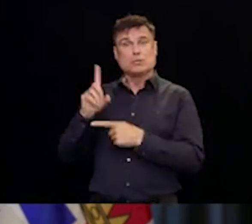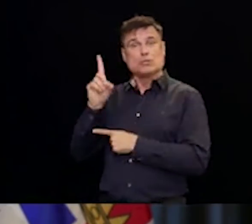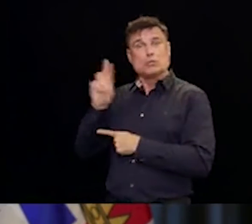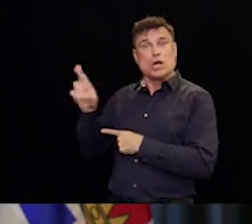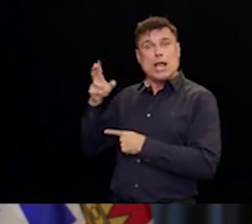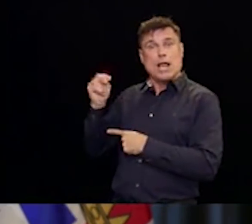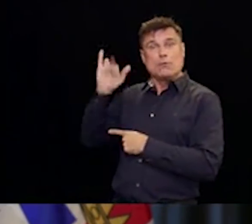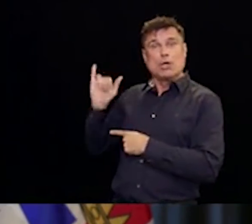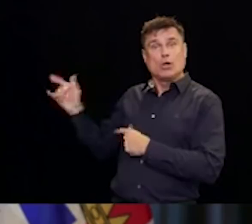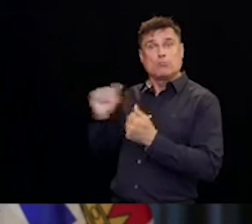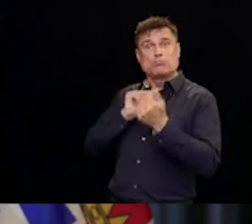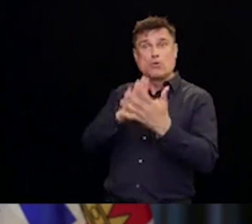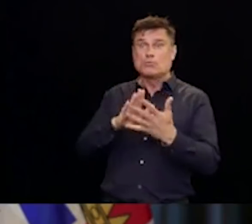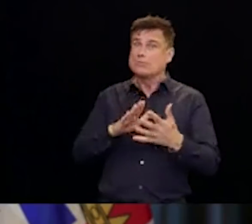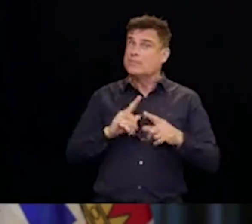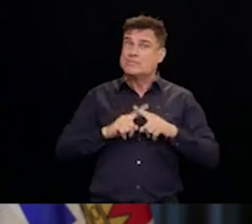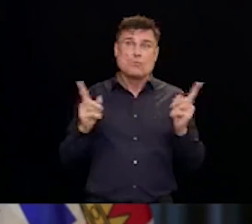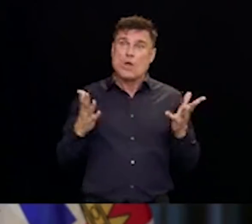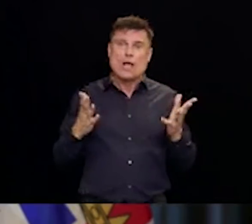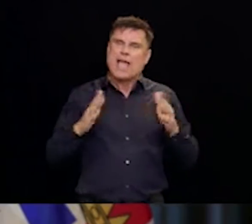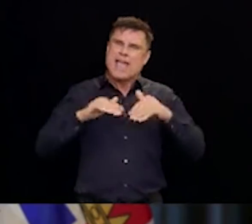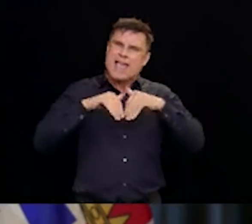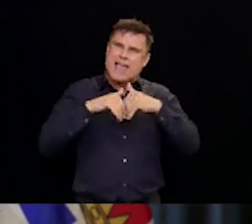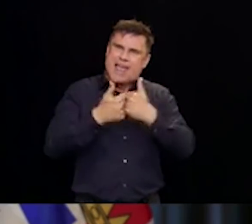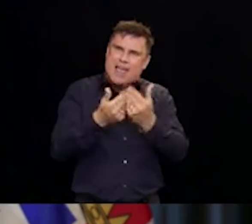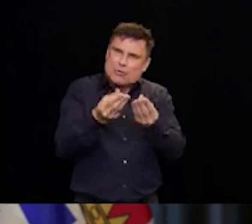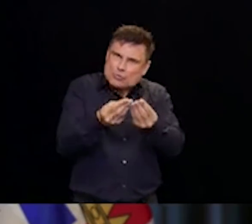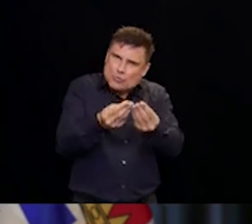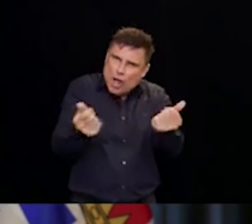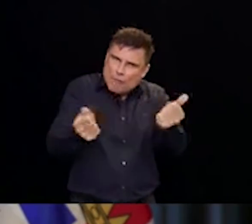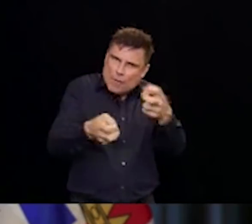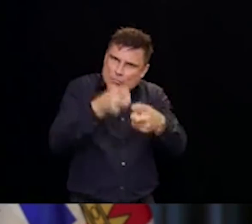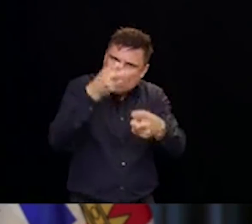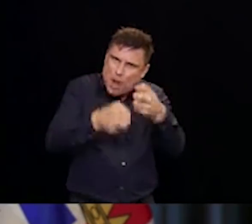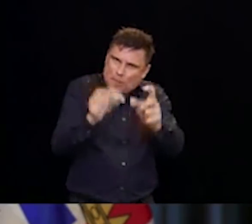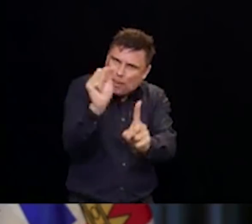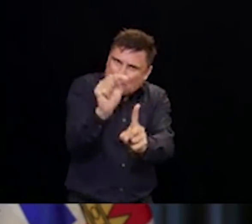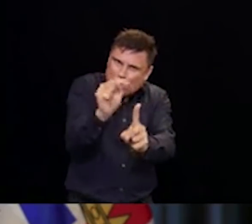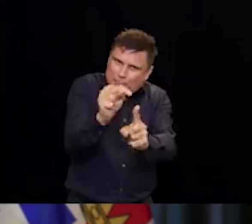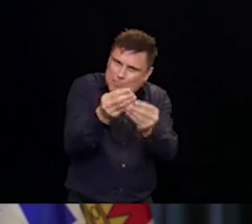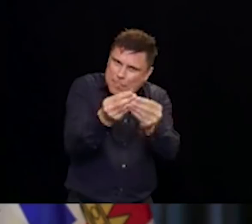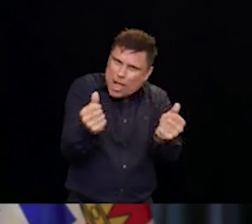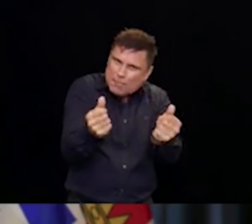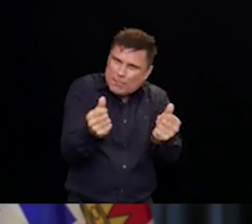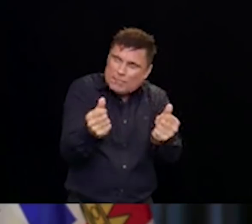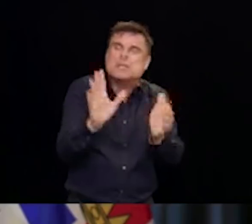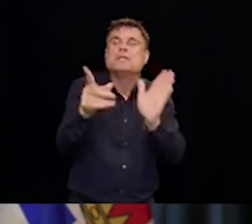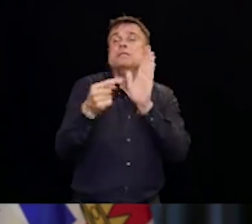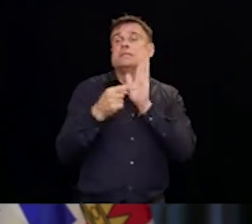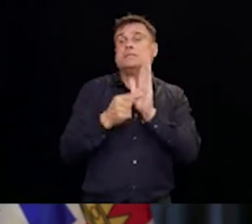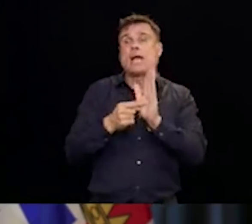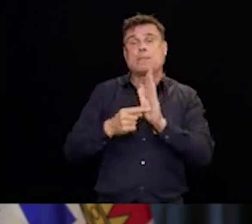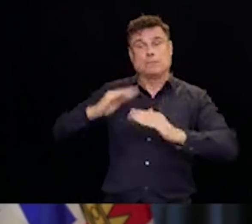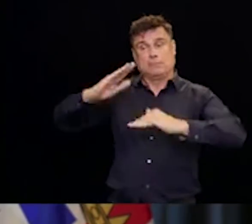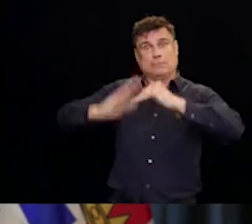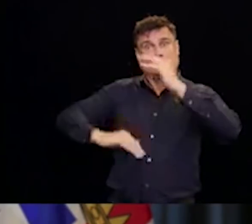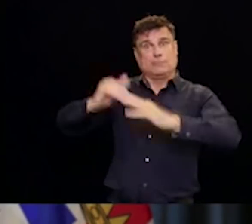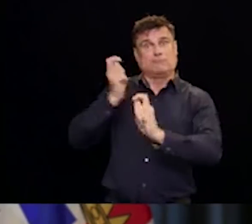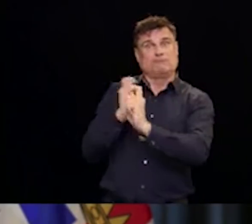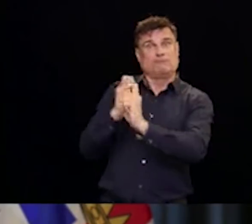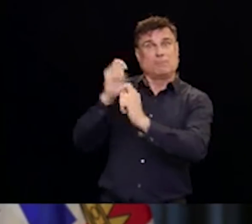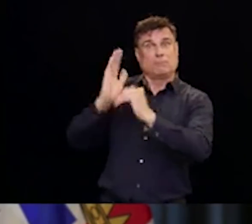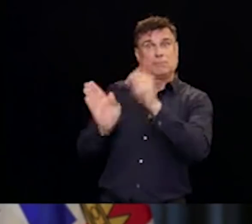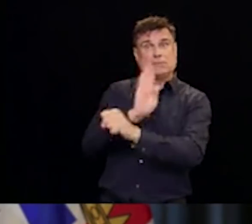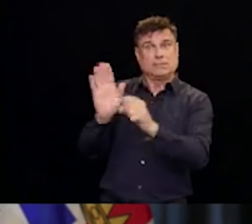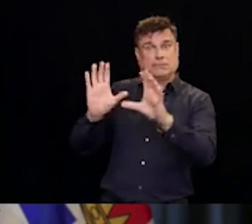so the construction sector, for example, we worked very hard to keep construction going, admittedly in a different form than it had